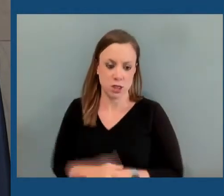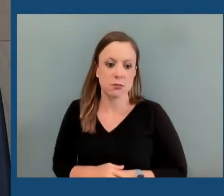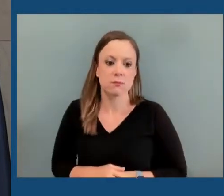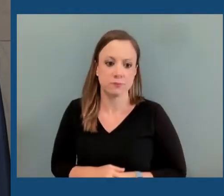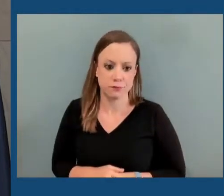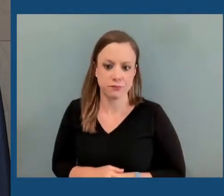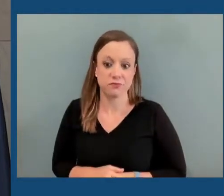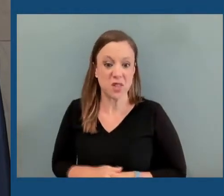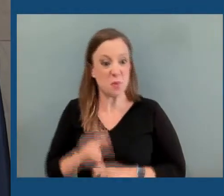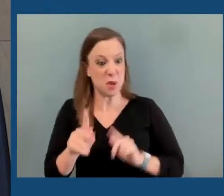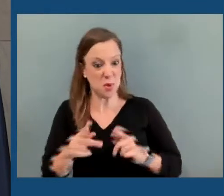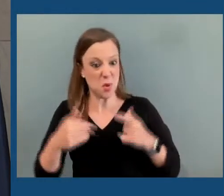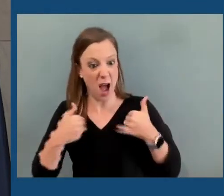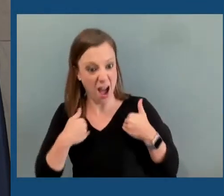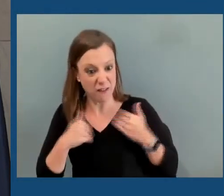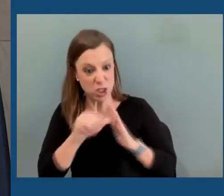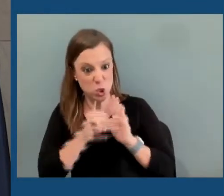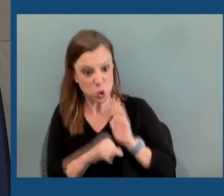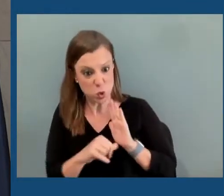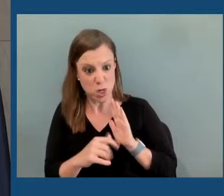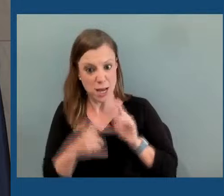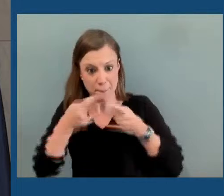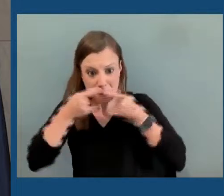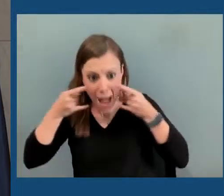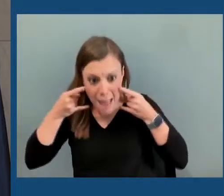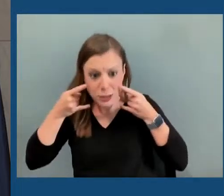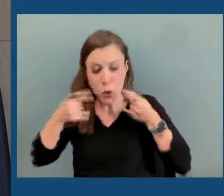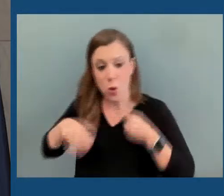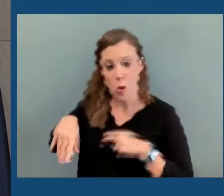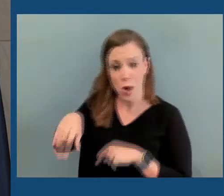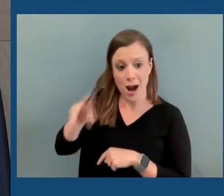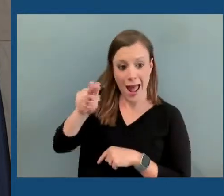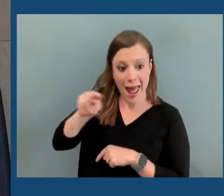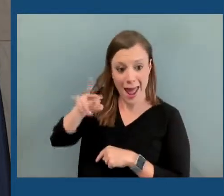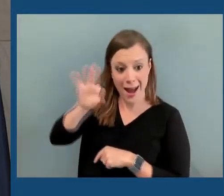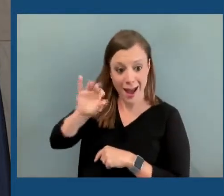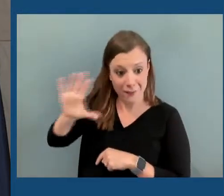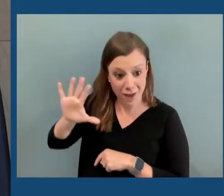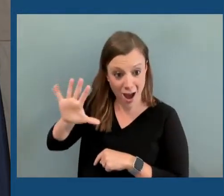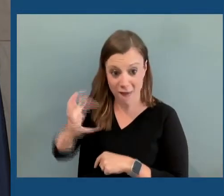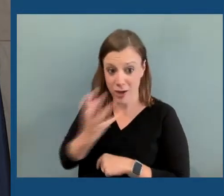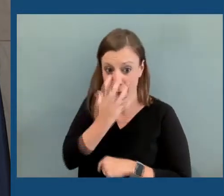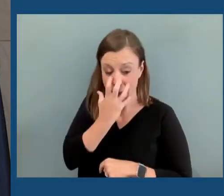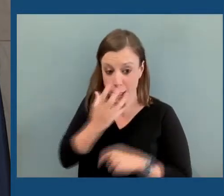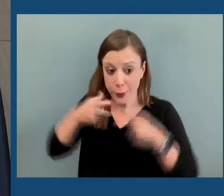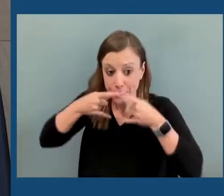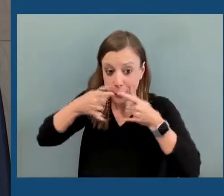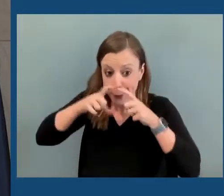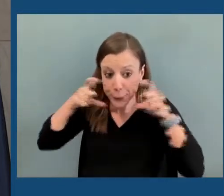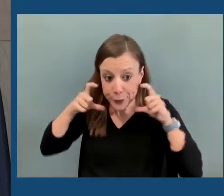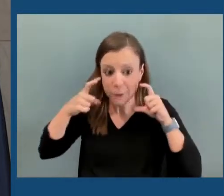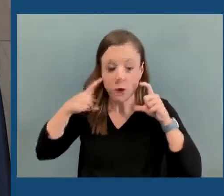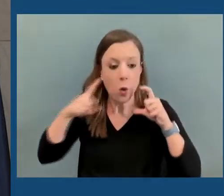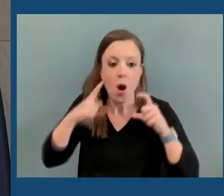a surgical mask or, N95 masks for health reasons. People who are wearing